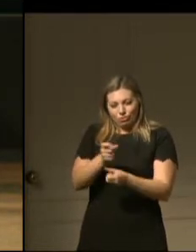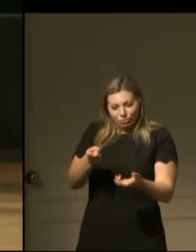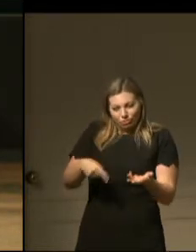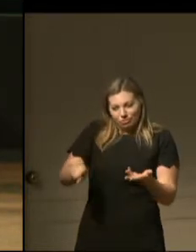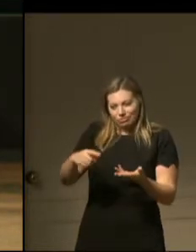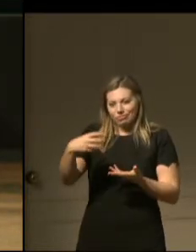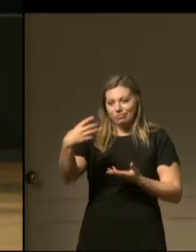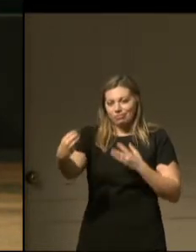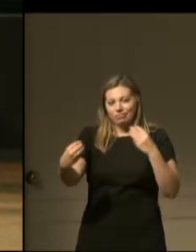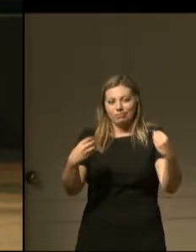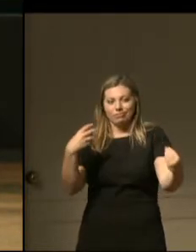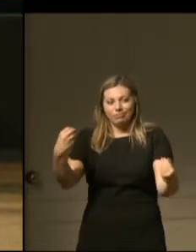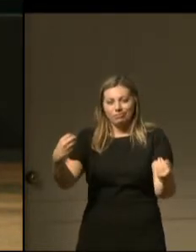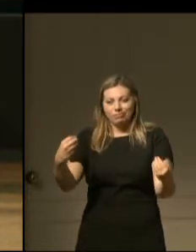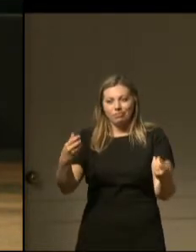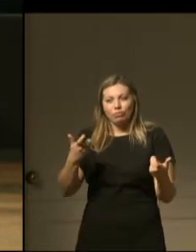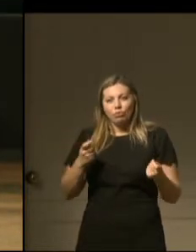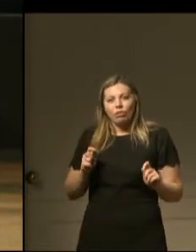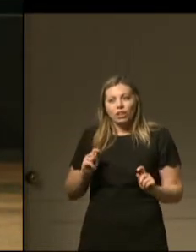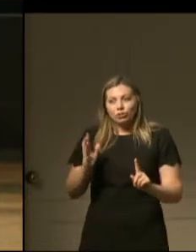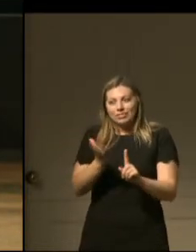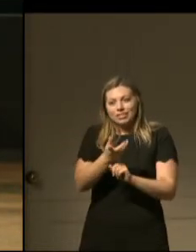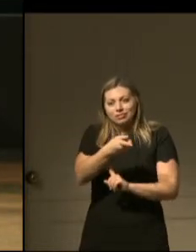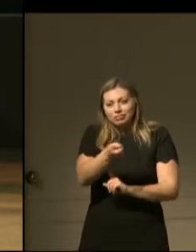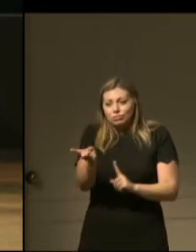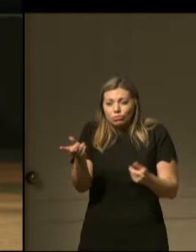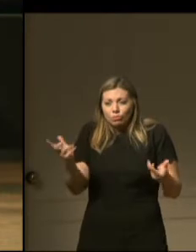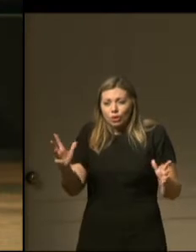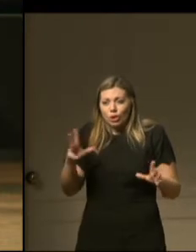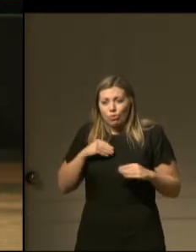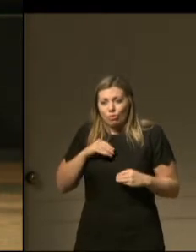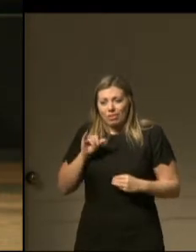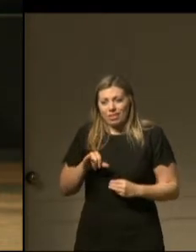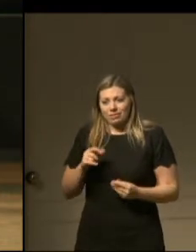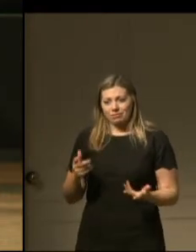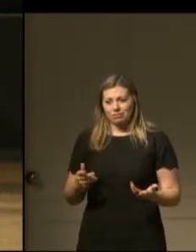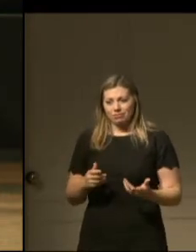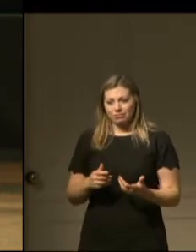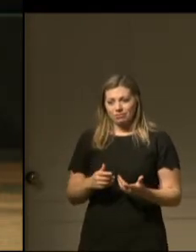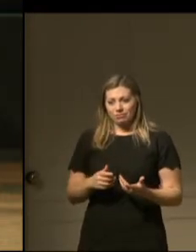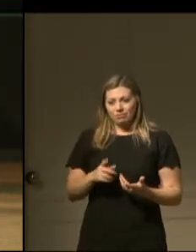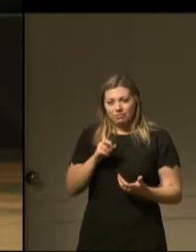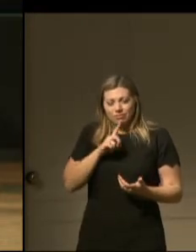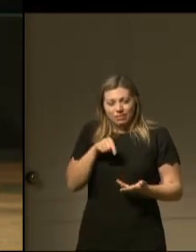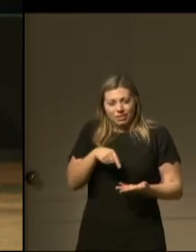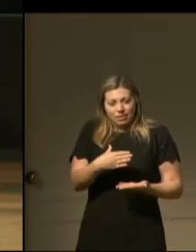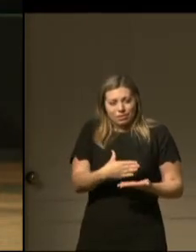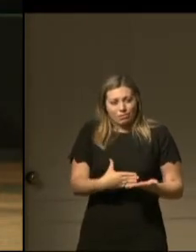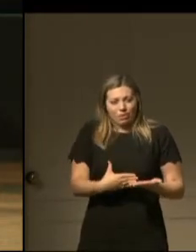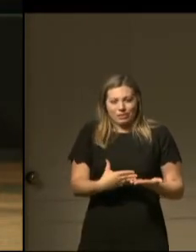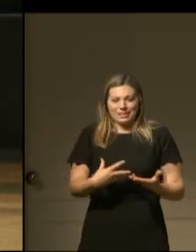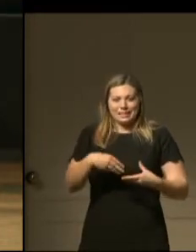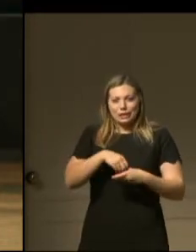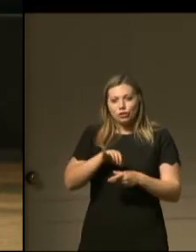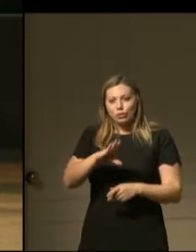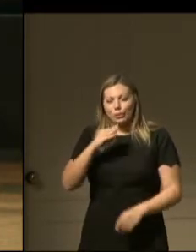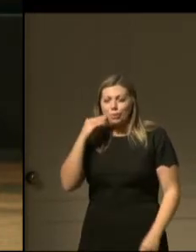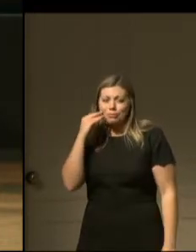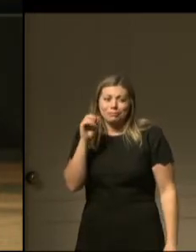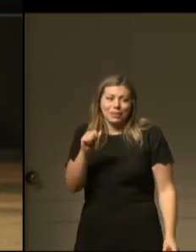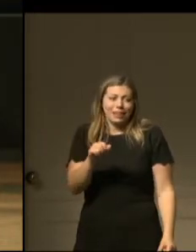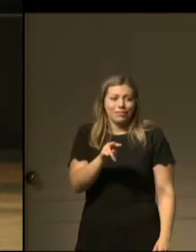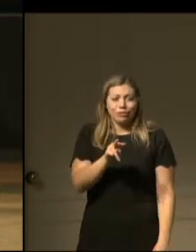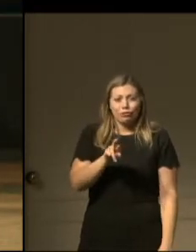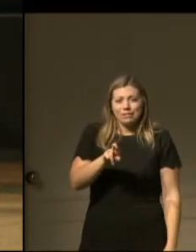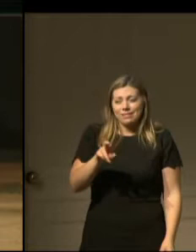externally to try to convince them that they already own it. So having it as part of their, you know, house, if they can do it virtually